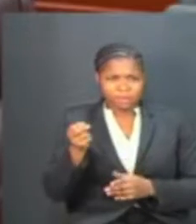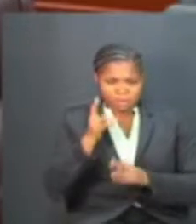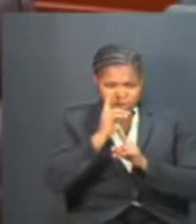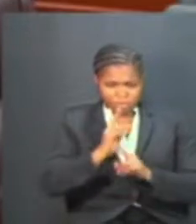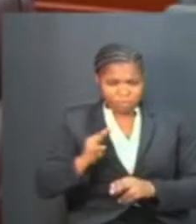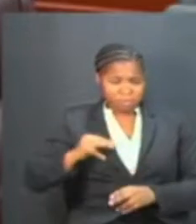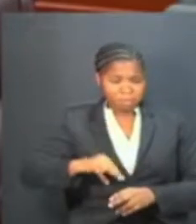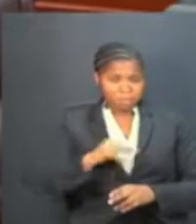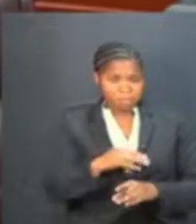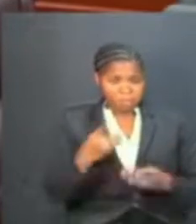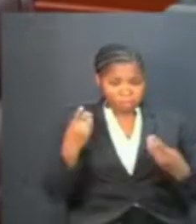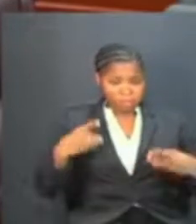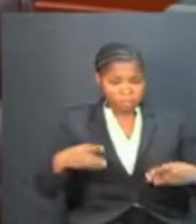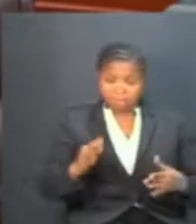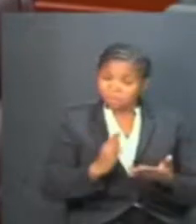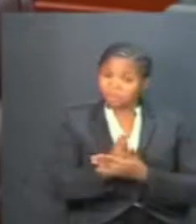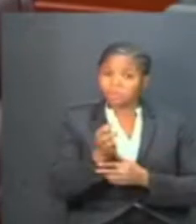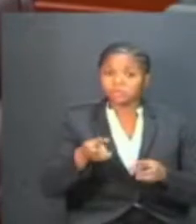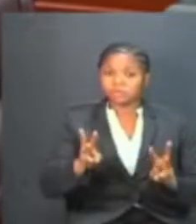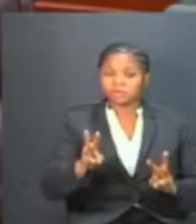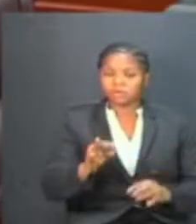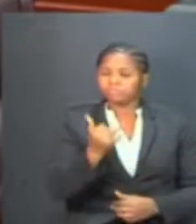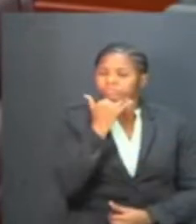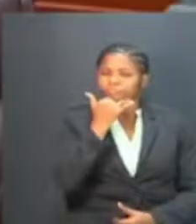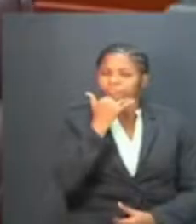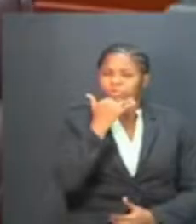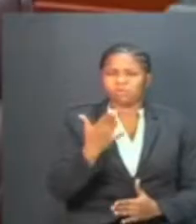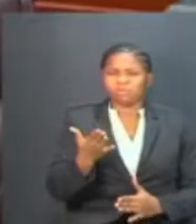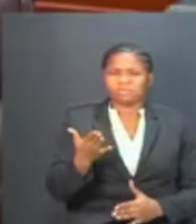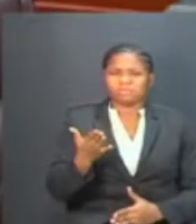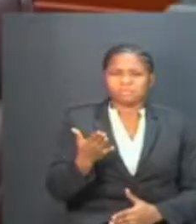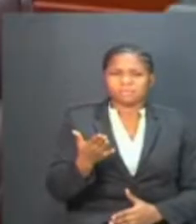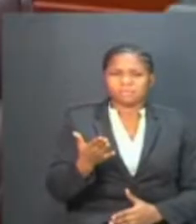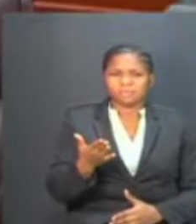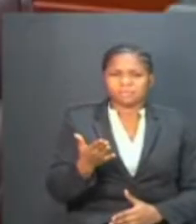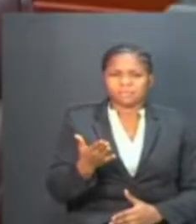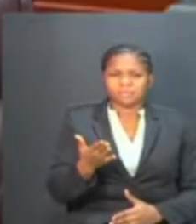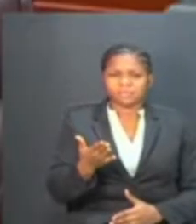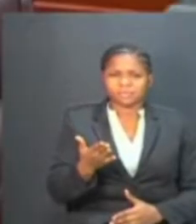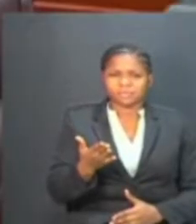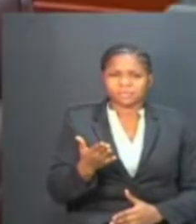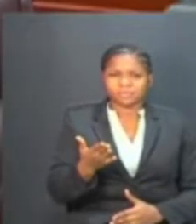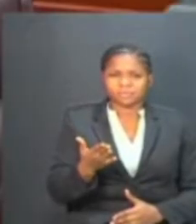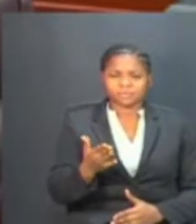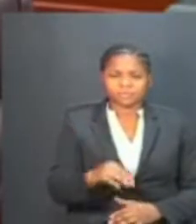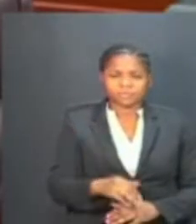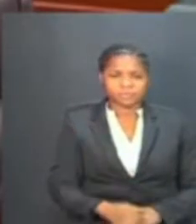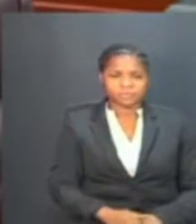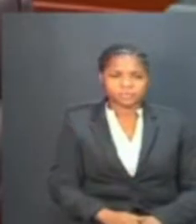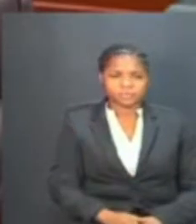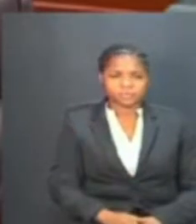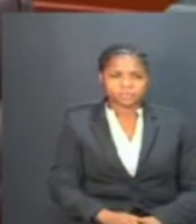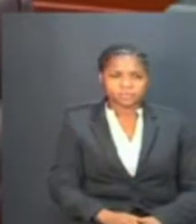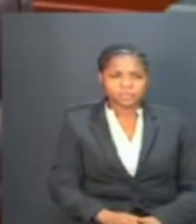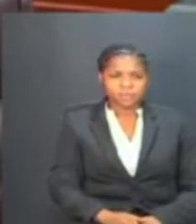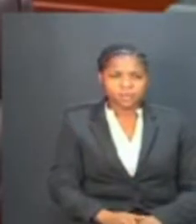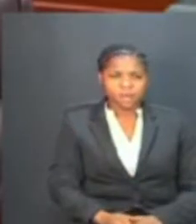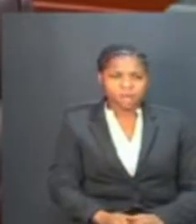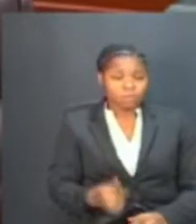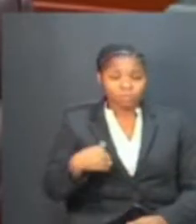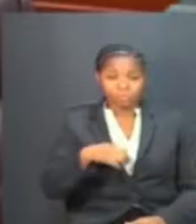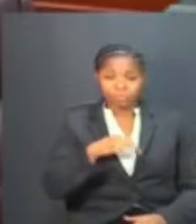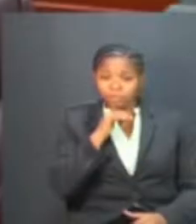improper. It's improper. There's no, yes, please, Honorable Habib, what do you say? There's no